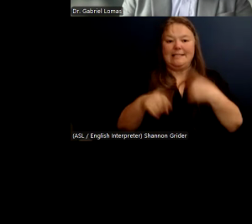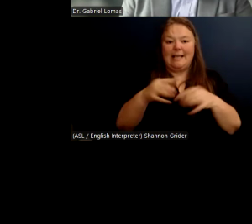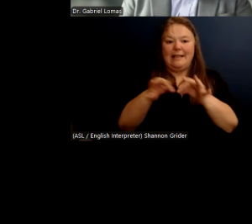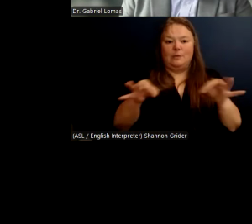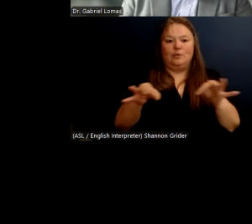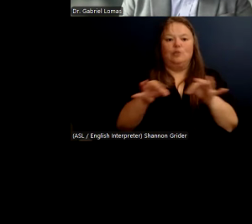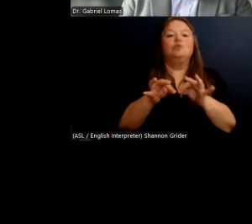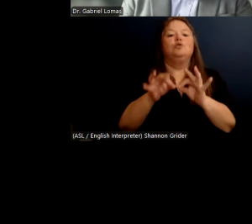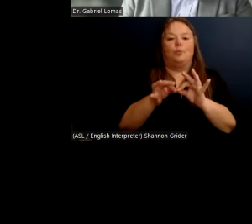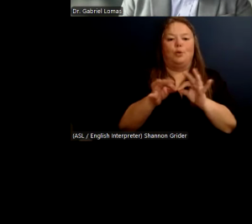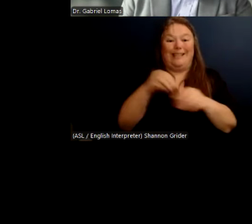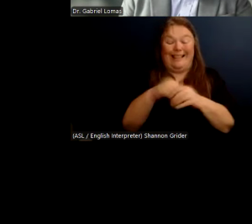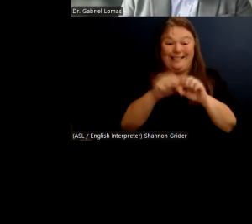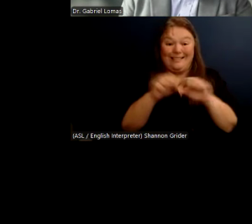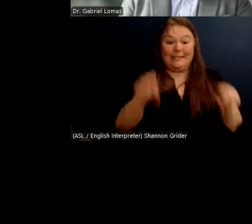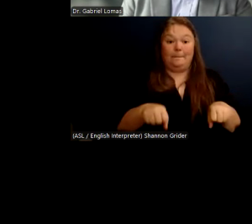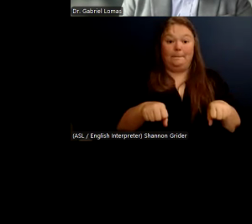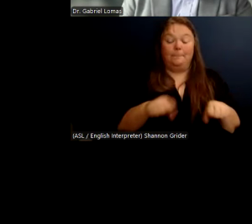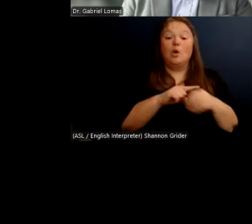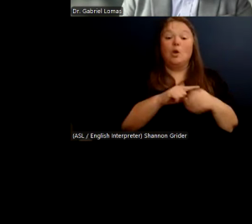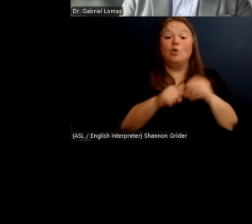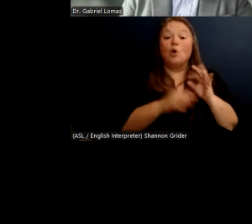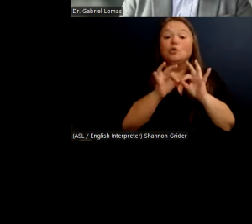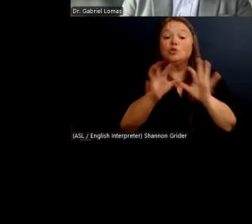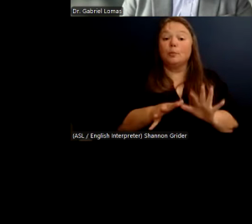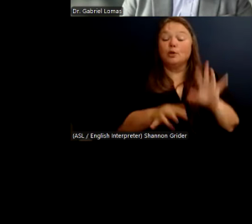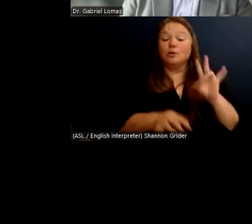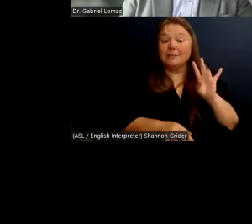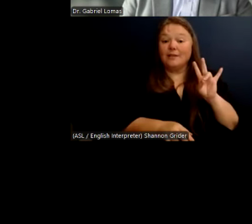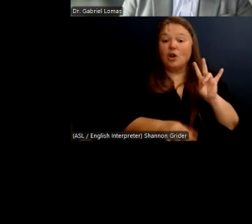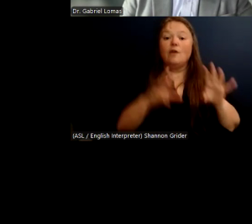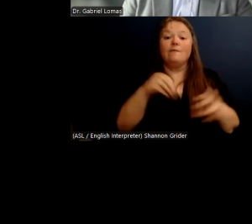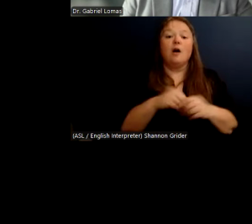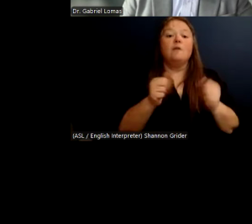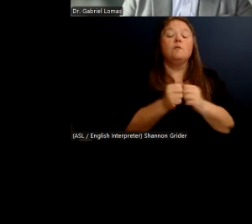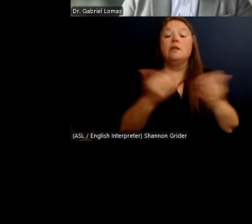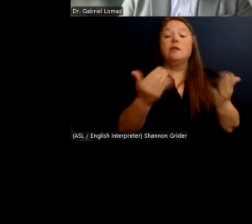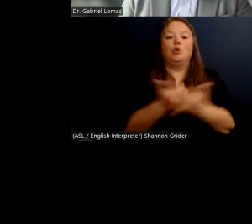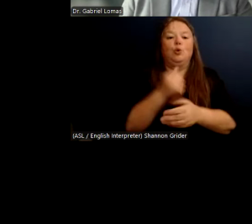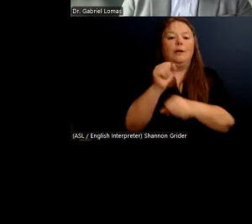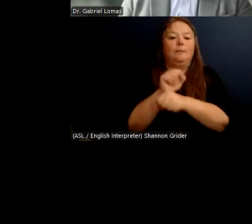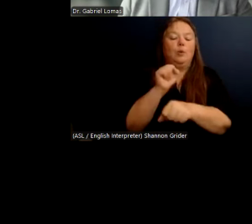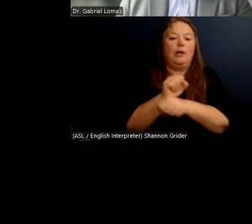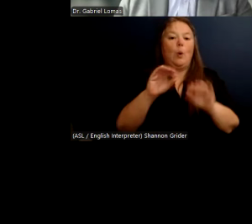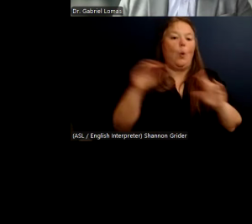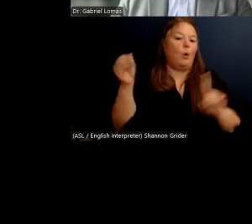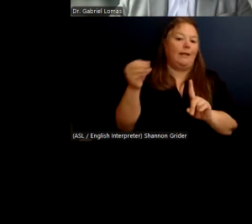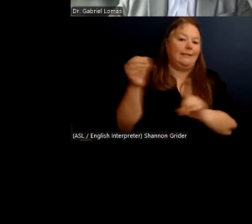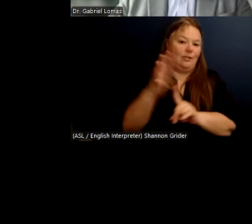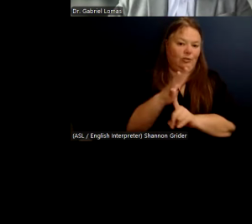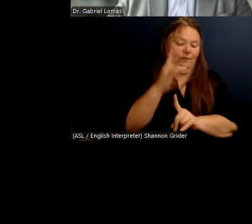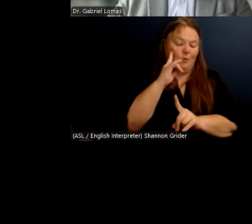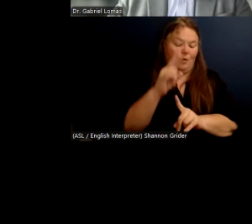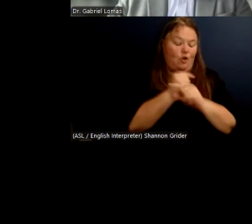system. The interpreters are actually involved with new employee orientation with the guards. They work with